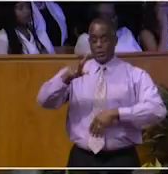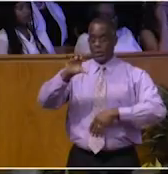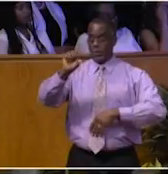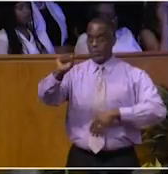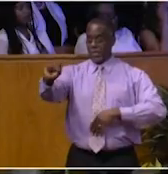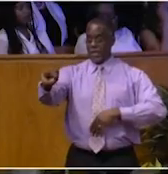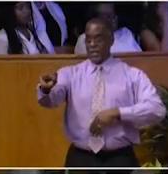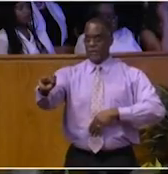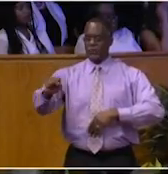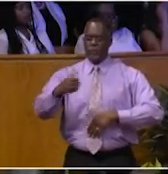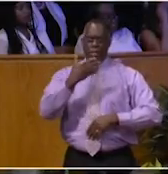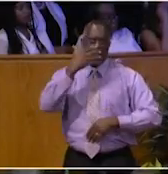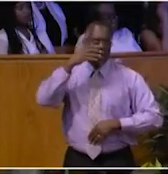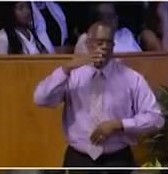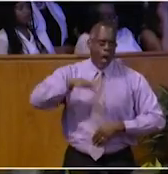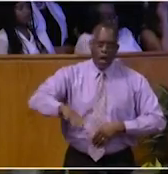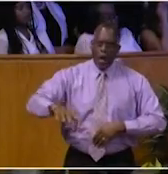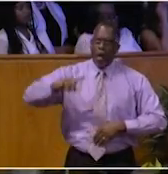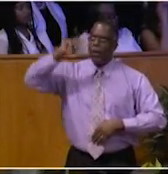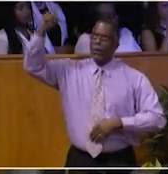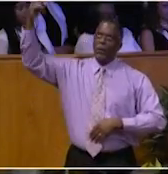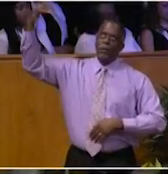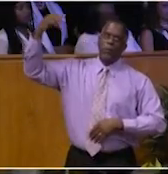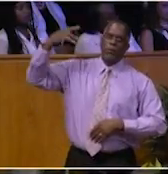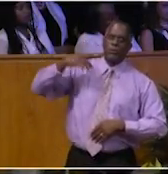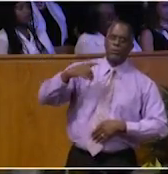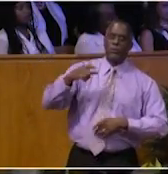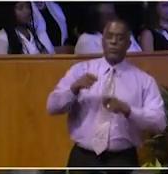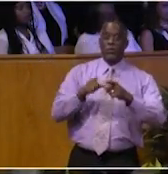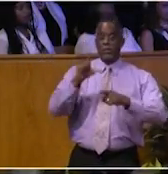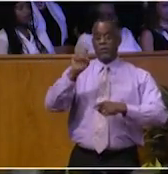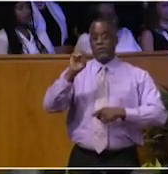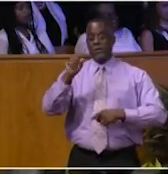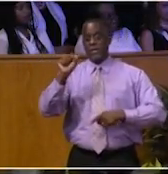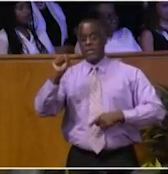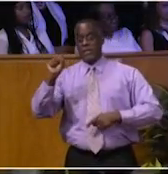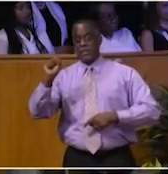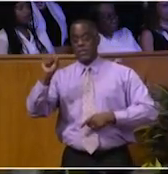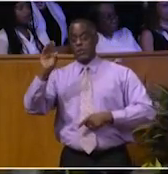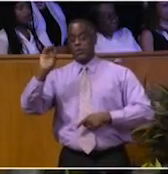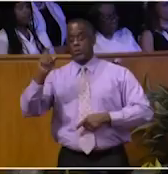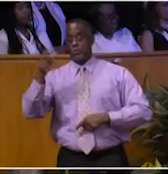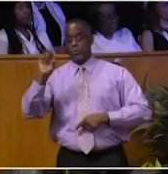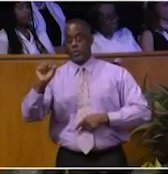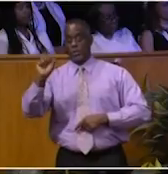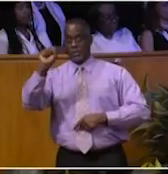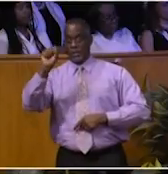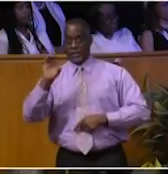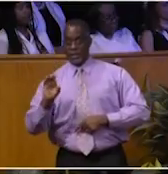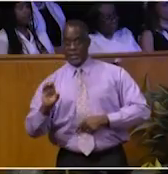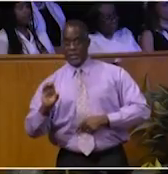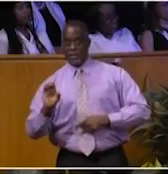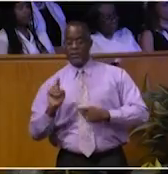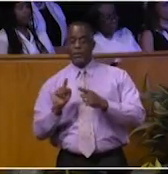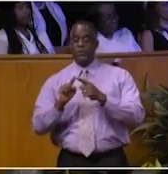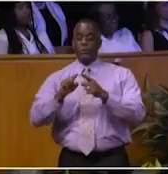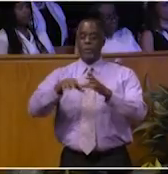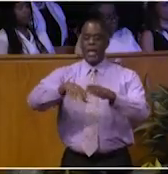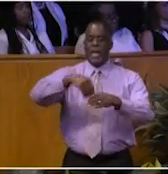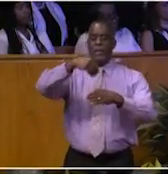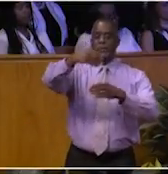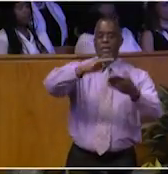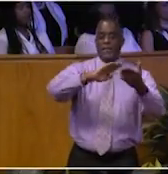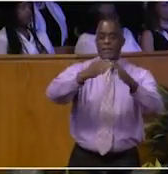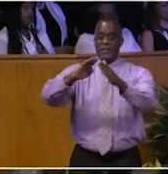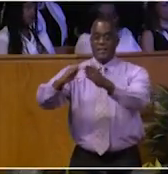in the heat of the day from Leesburg, Batesville, South Carolina, to outside the